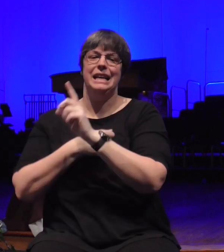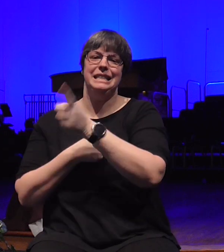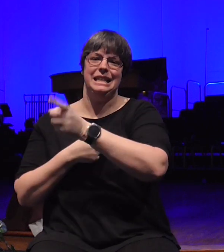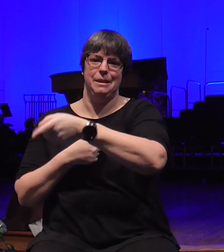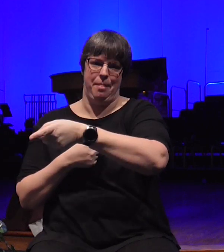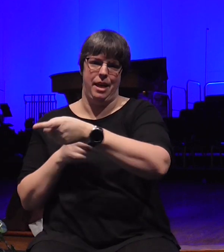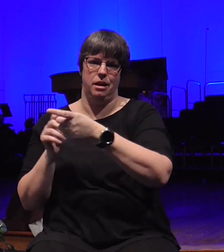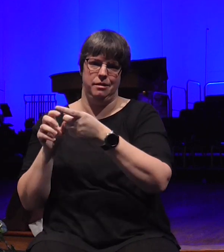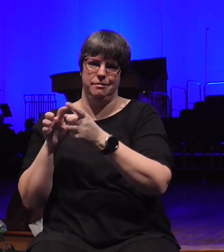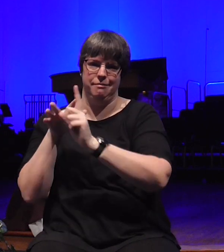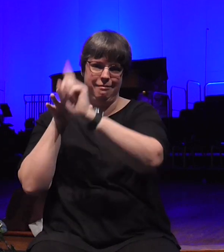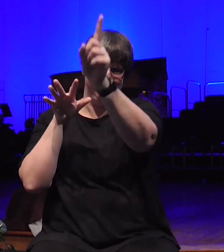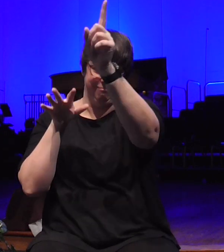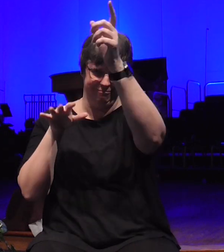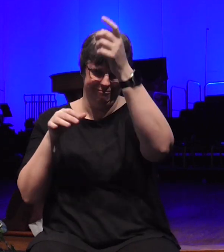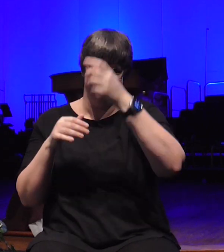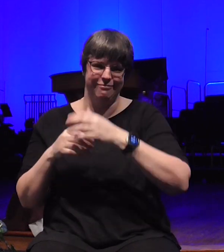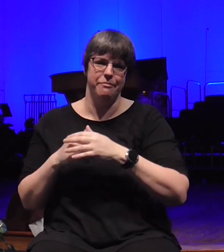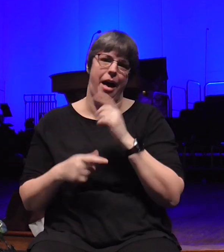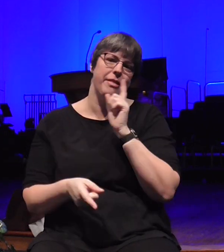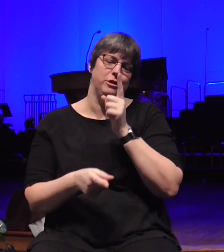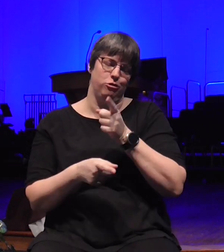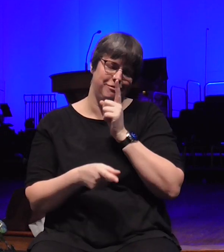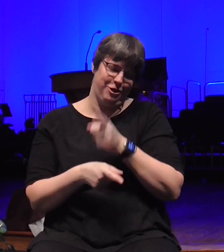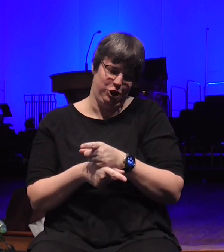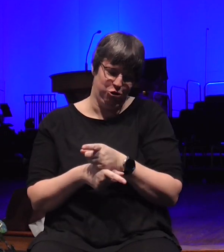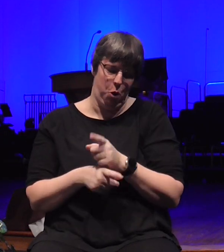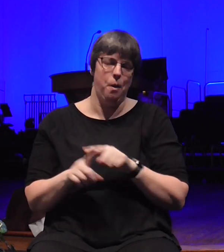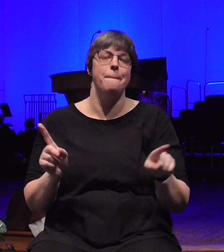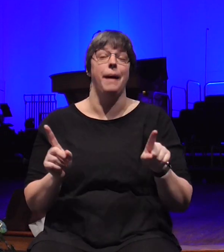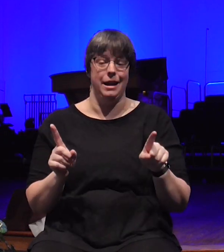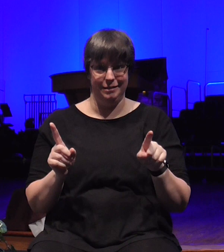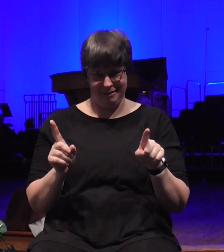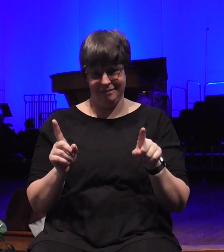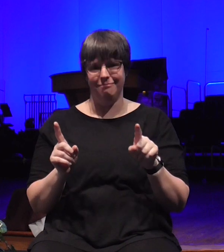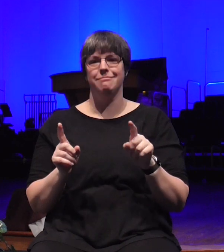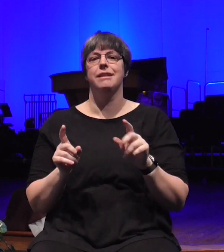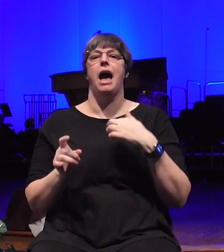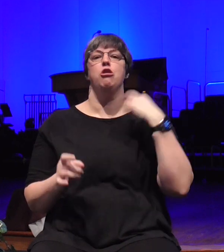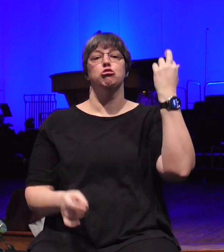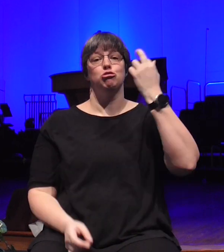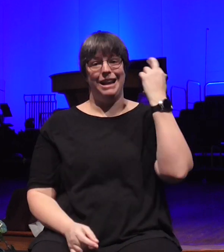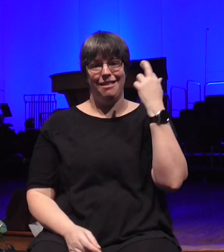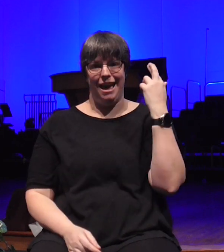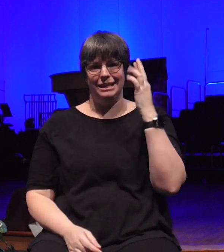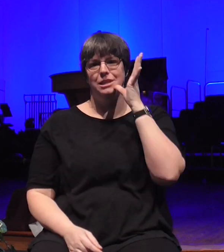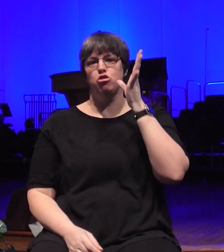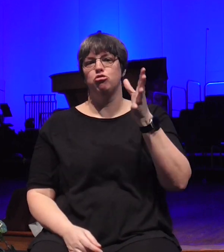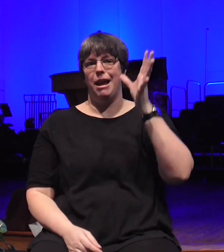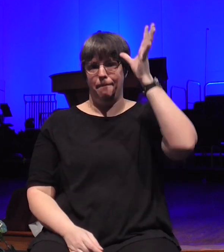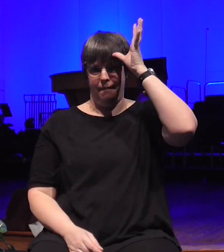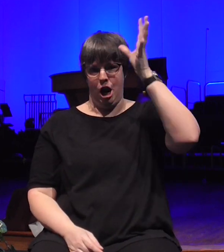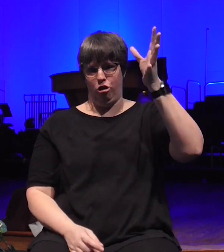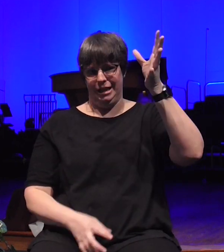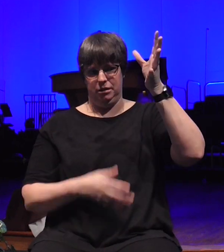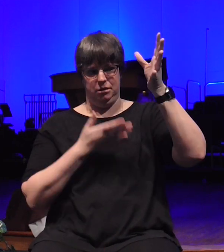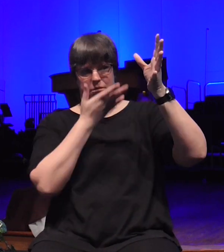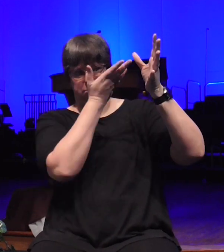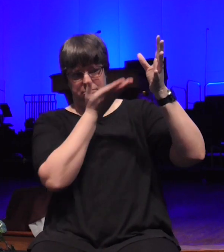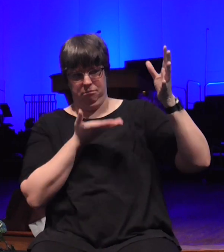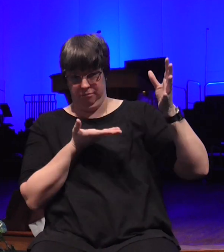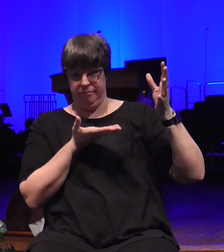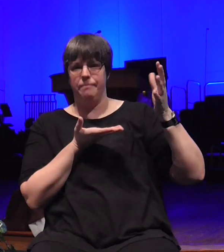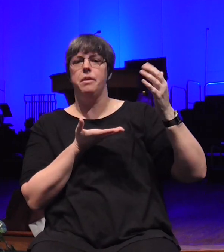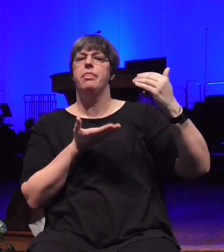more genuine and serious side about grandparenting, back then I realized grandparents are the wisdom bearers of